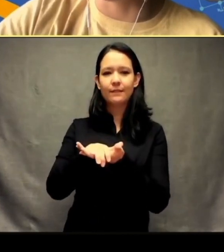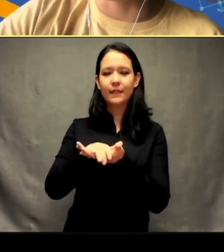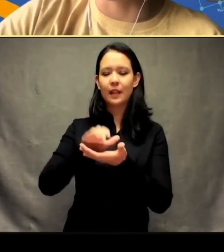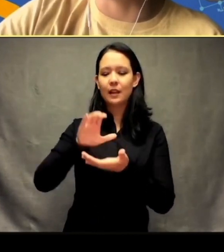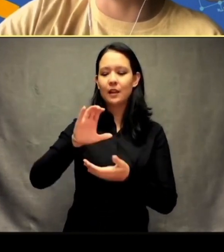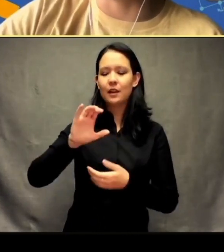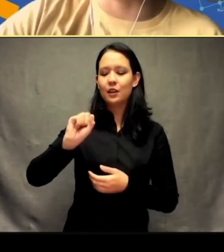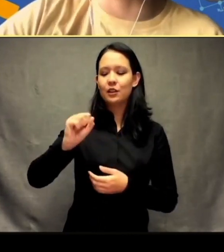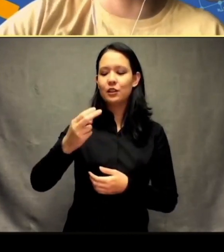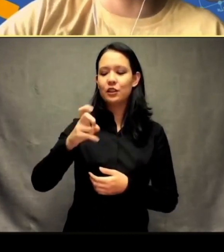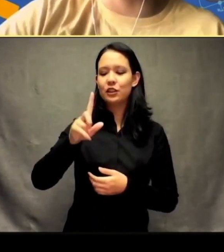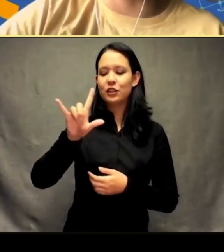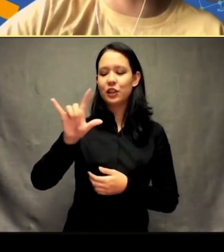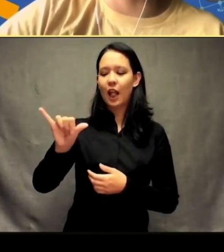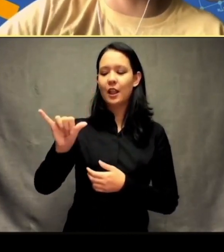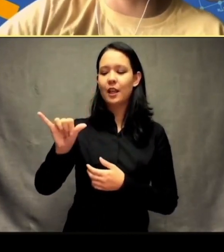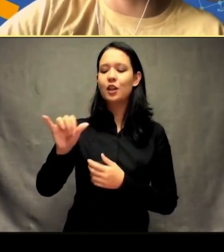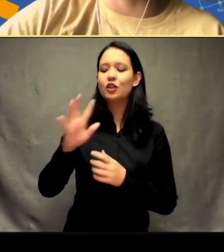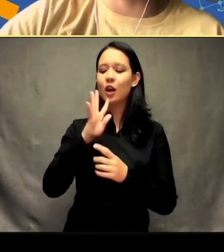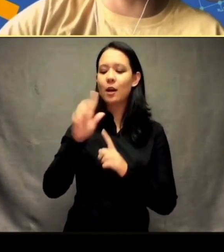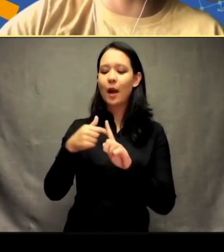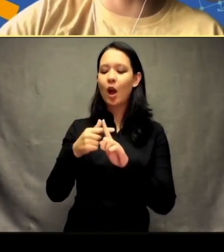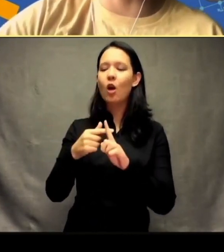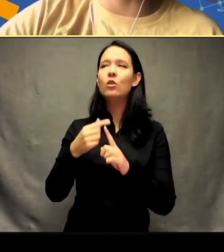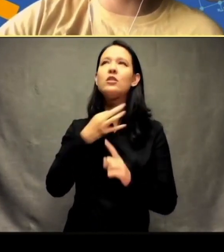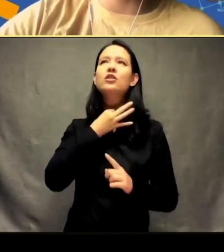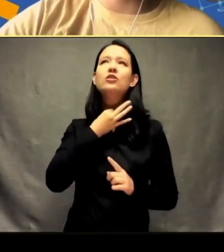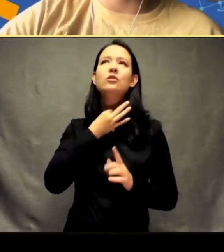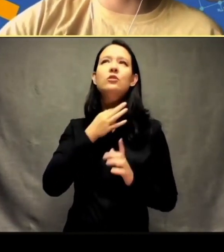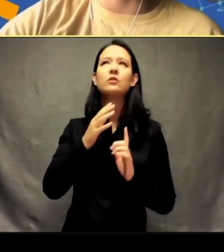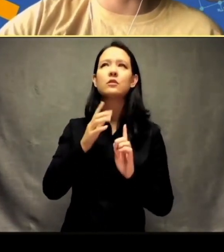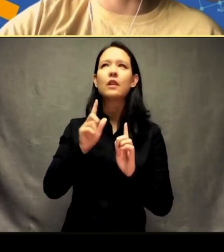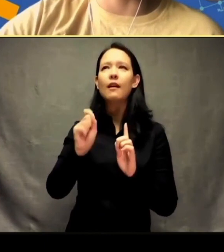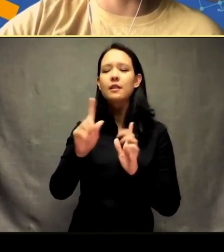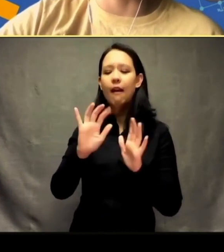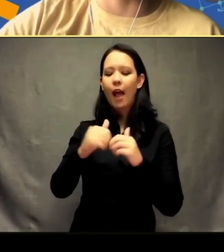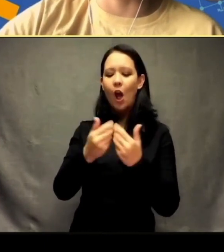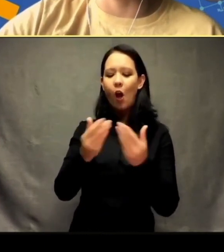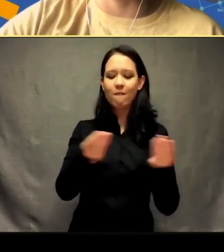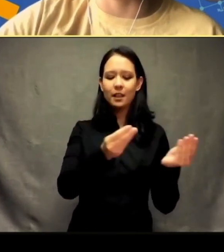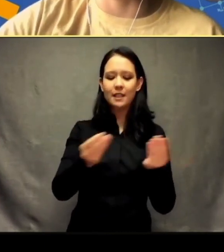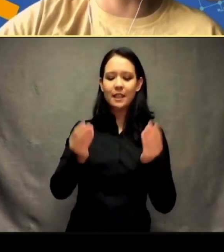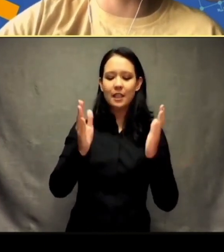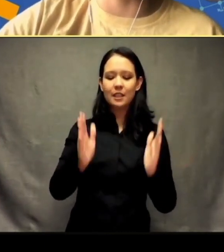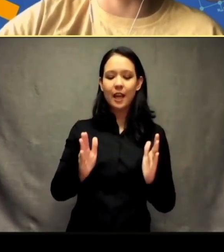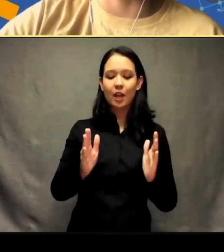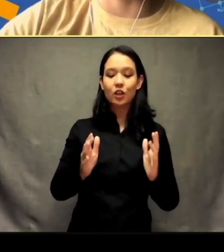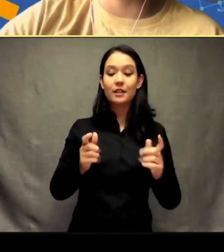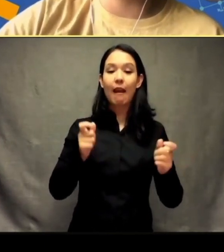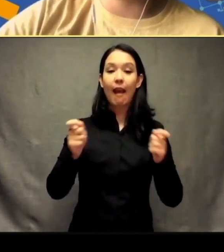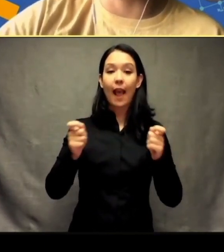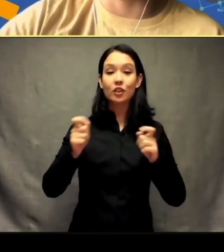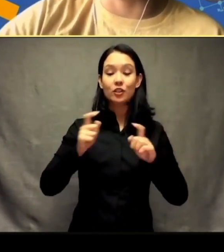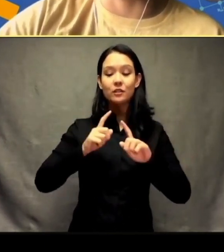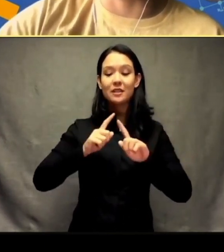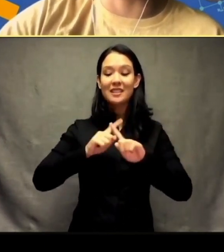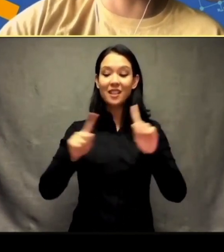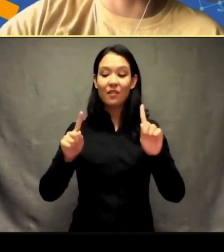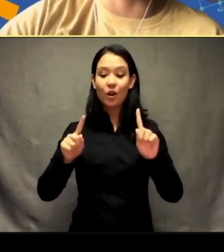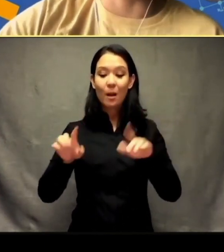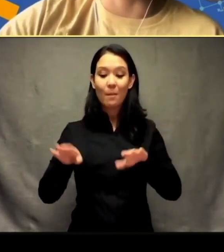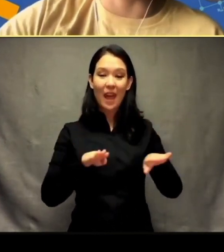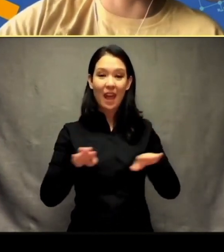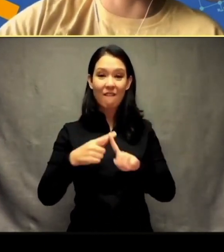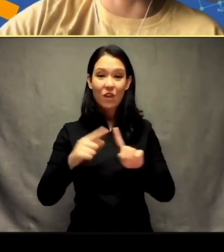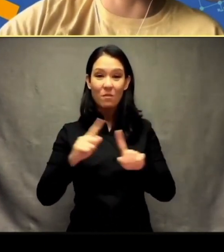Shelley talking about wondering how facilitators handle, different behaviors from different family members.